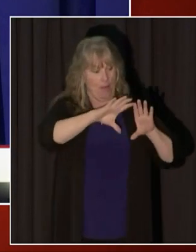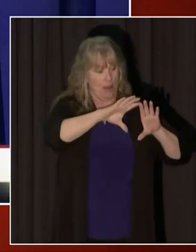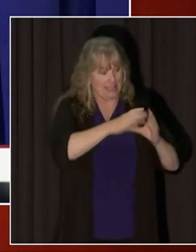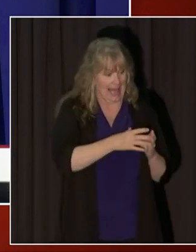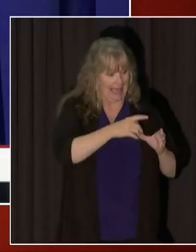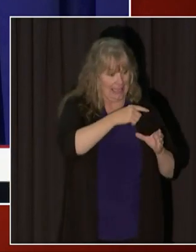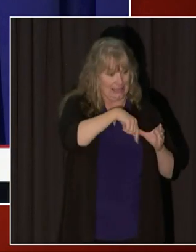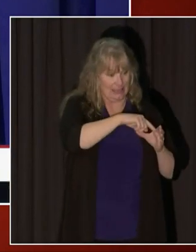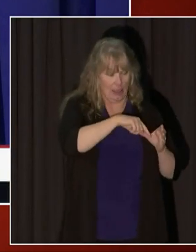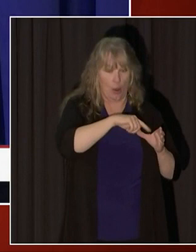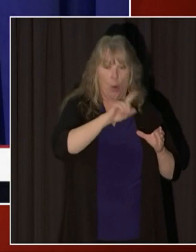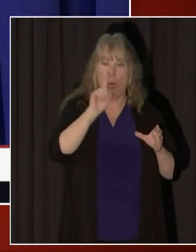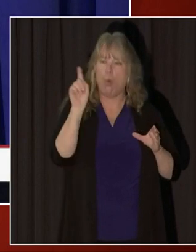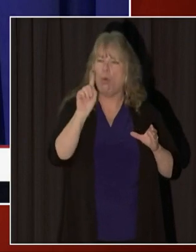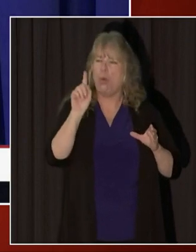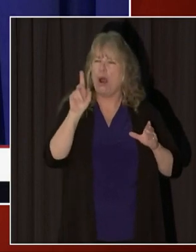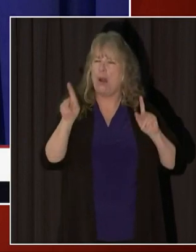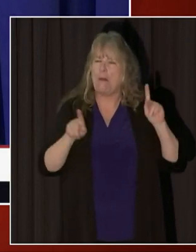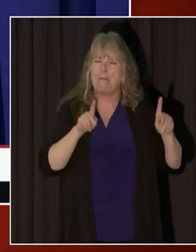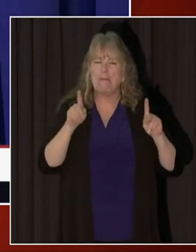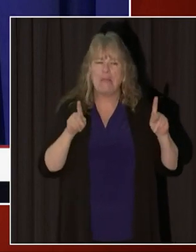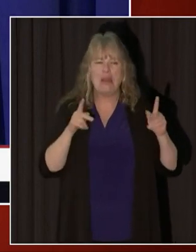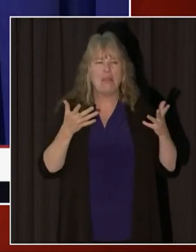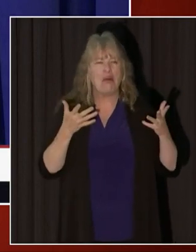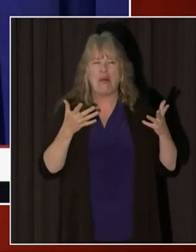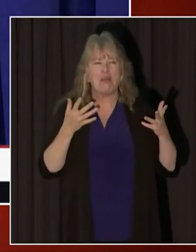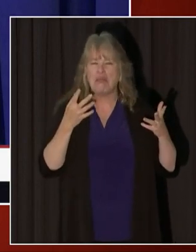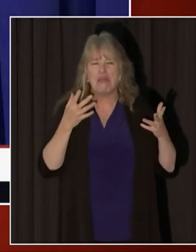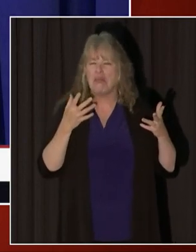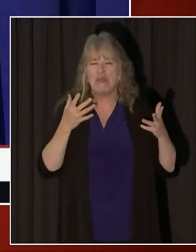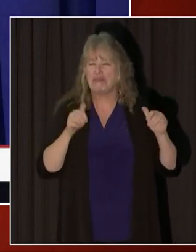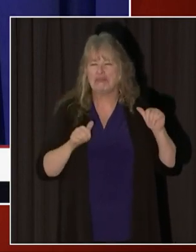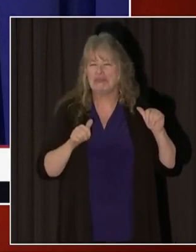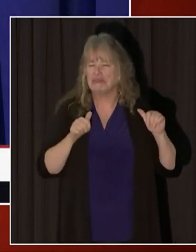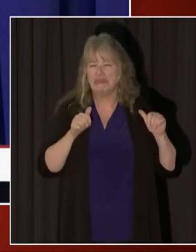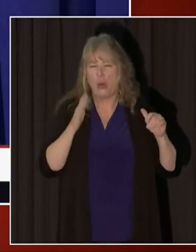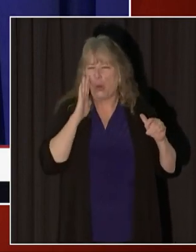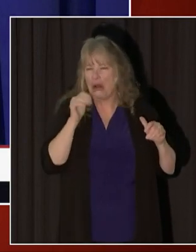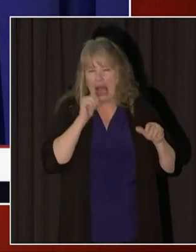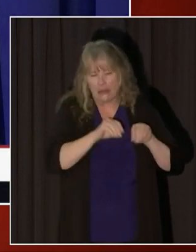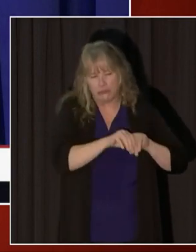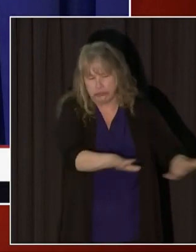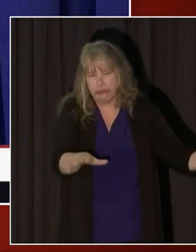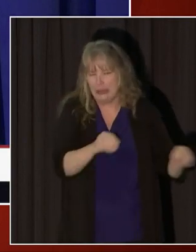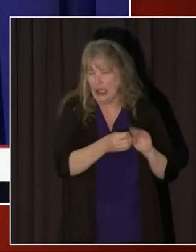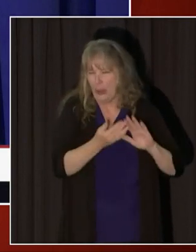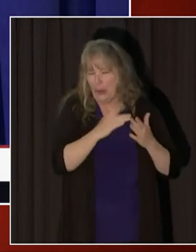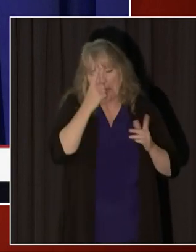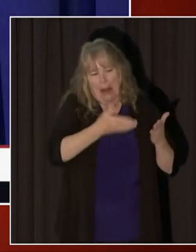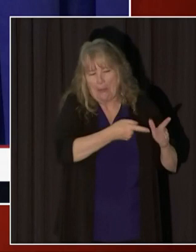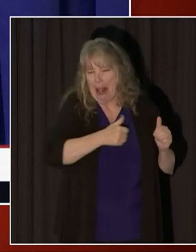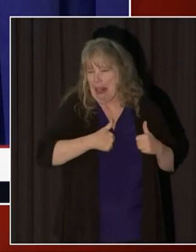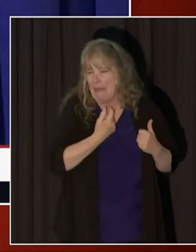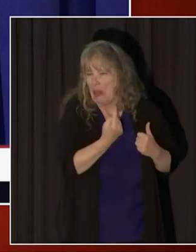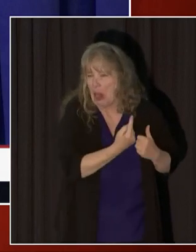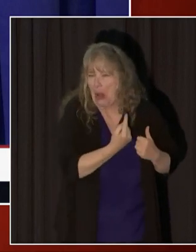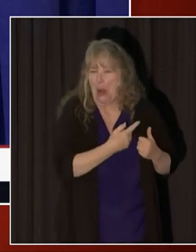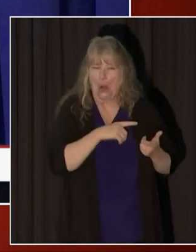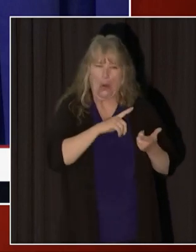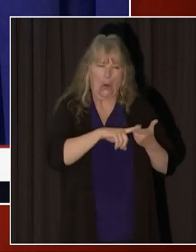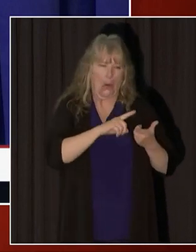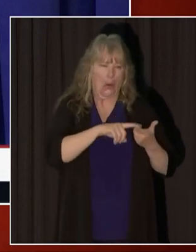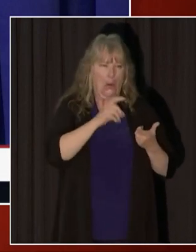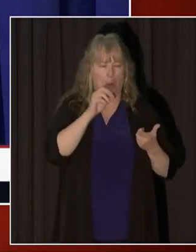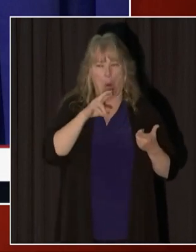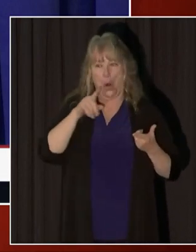individuals have a low likelihood of spreading disease around the community. So in skilled nursing facilities, the residents